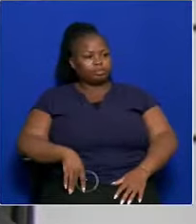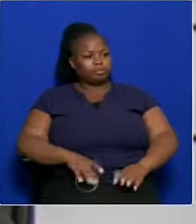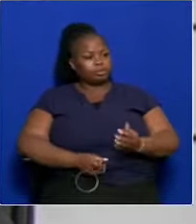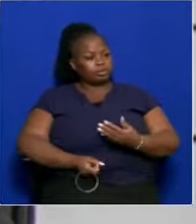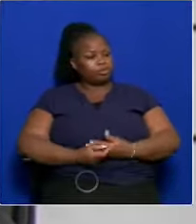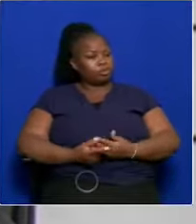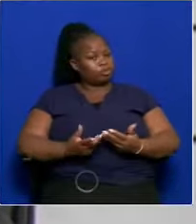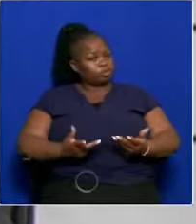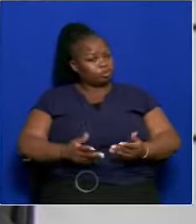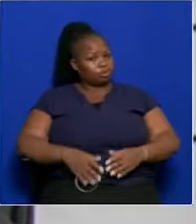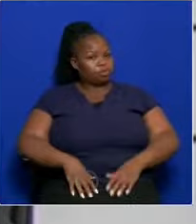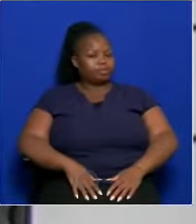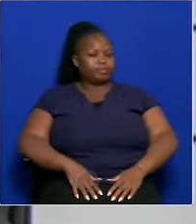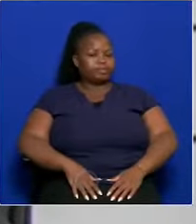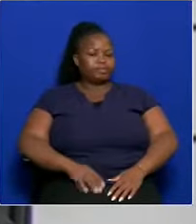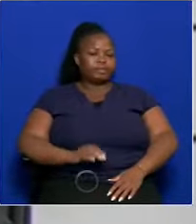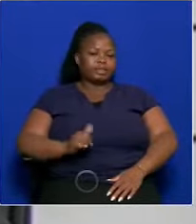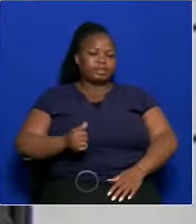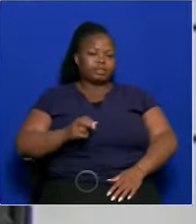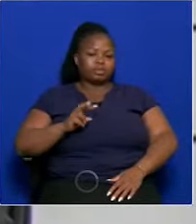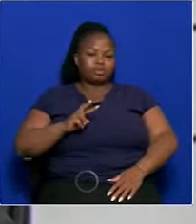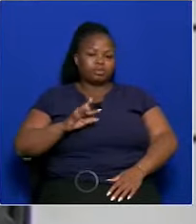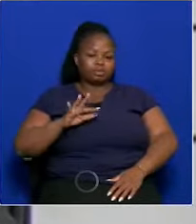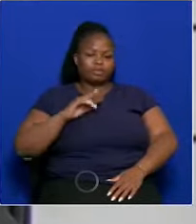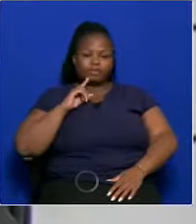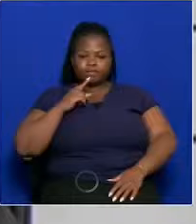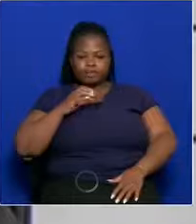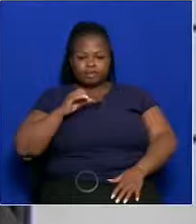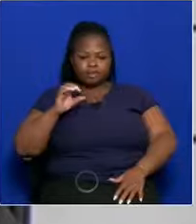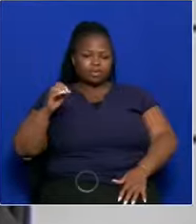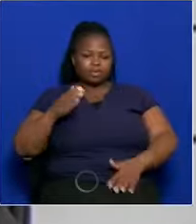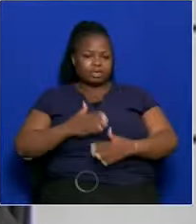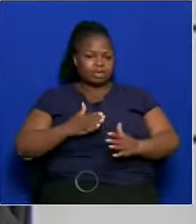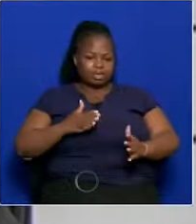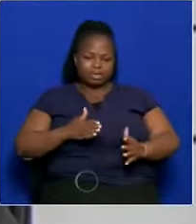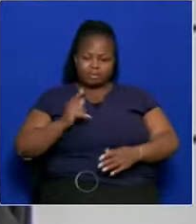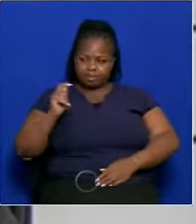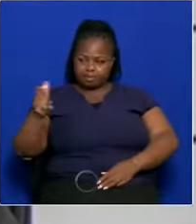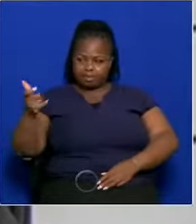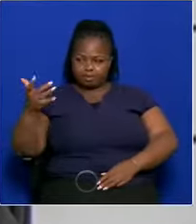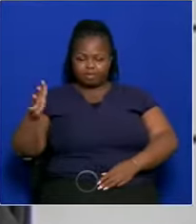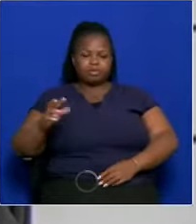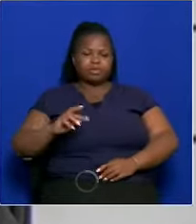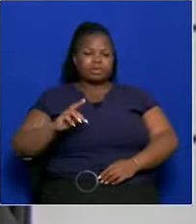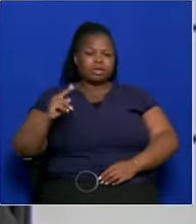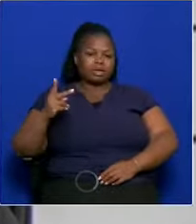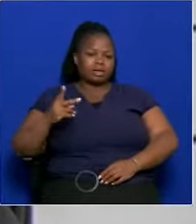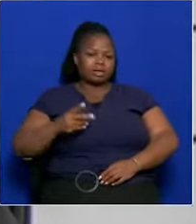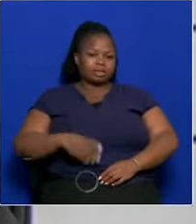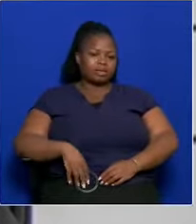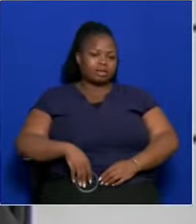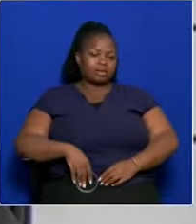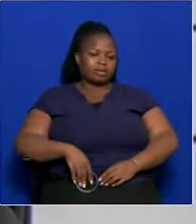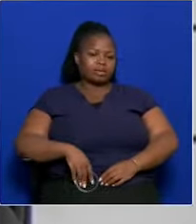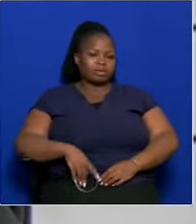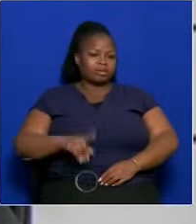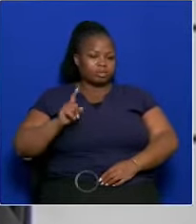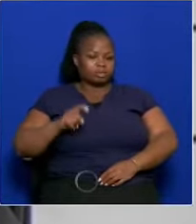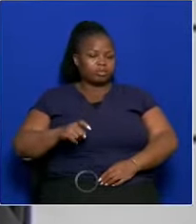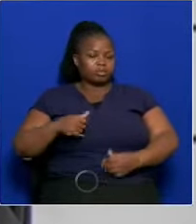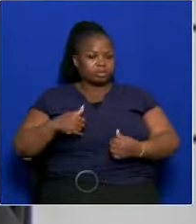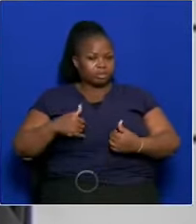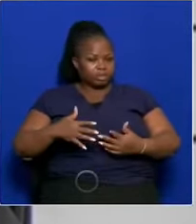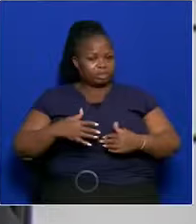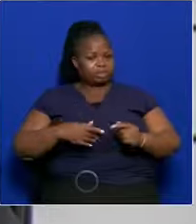the 25,000 of labor was given. And other parts which you are supposed to start with, then he went and buy.